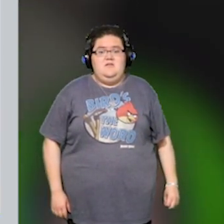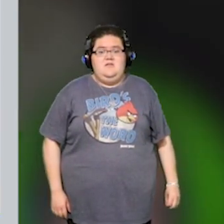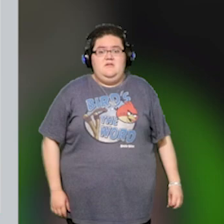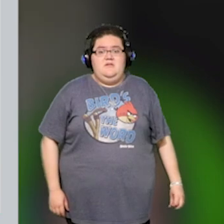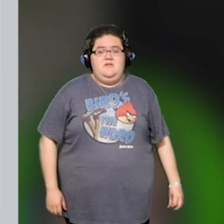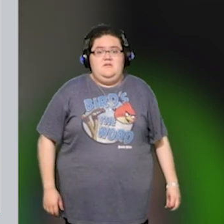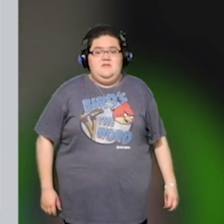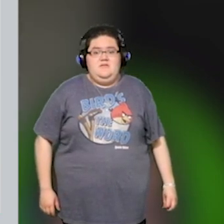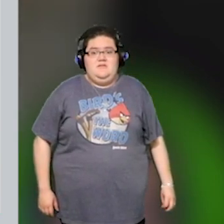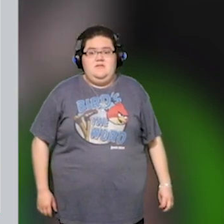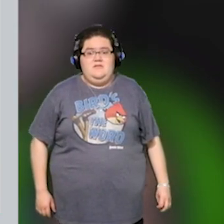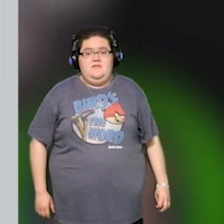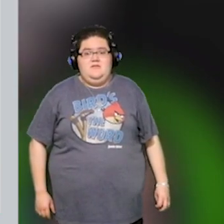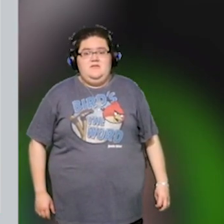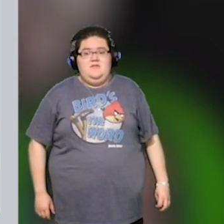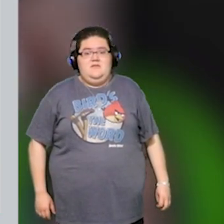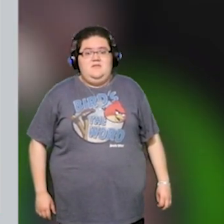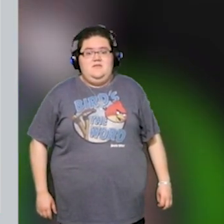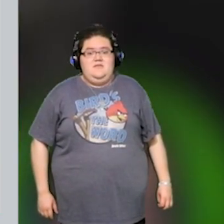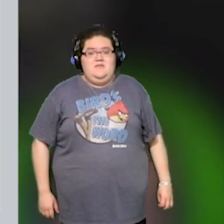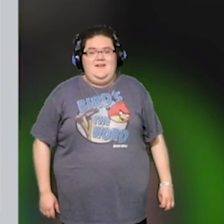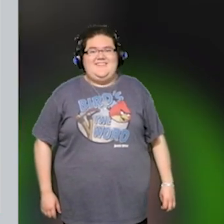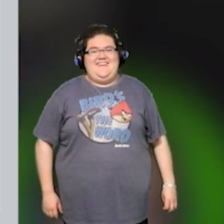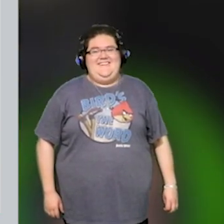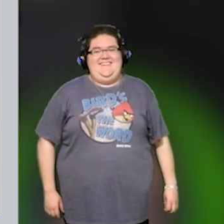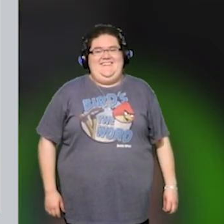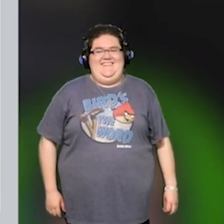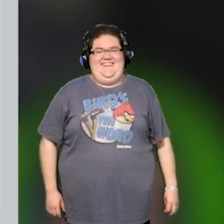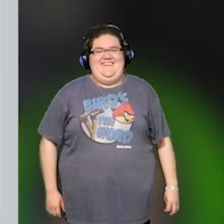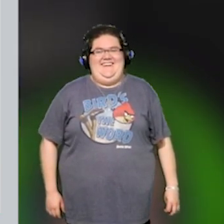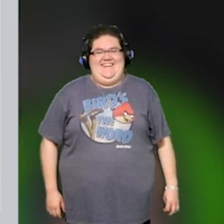you alright? Like, bro, are you good?